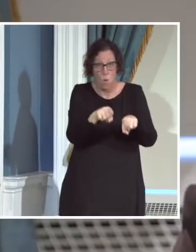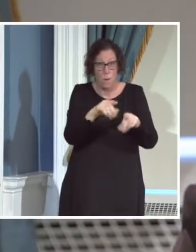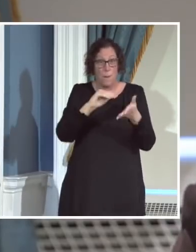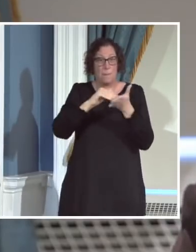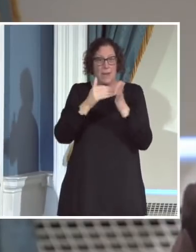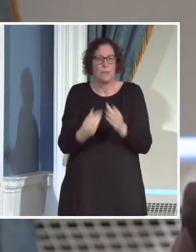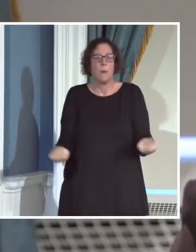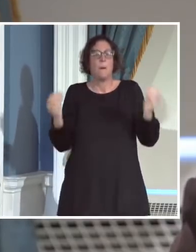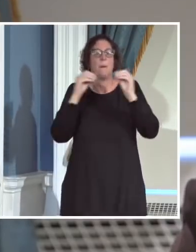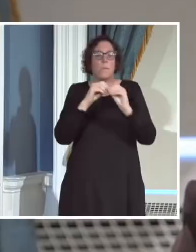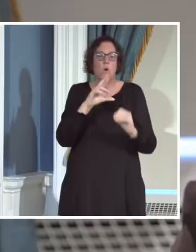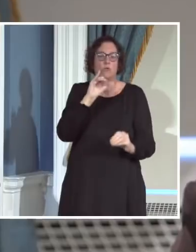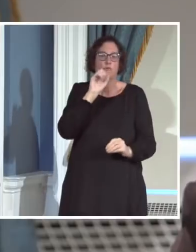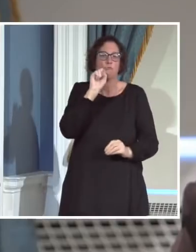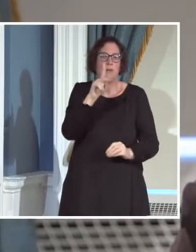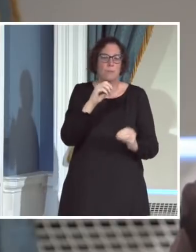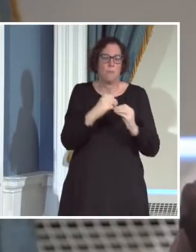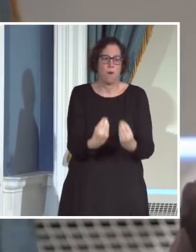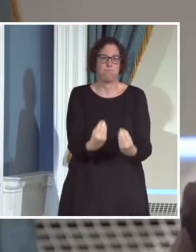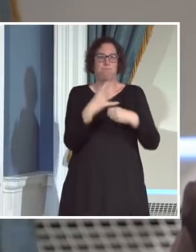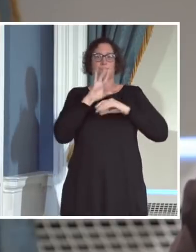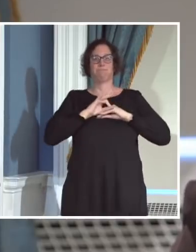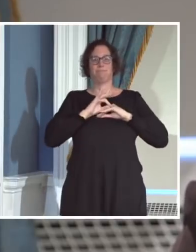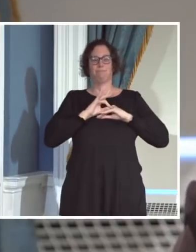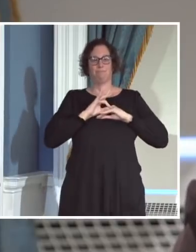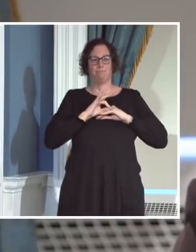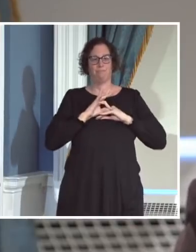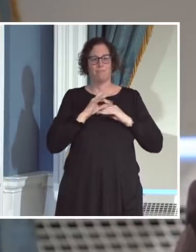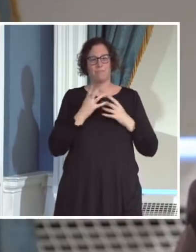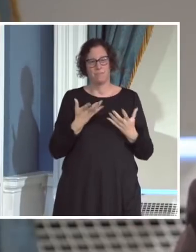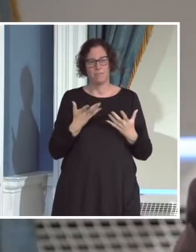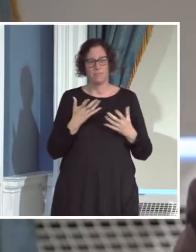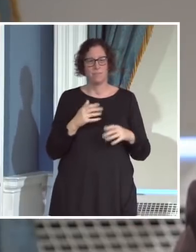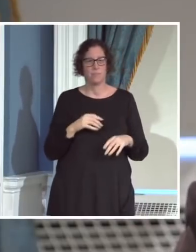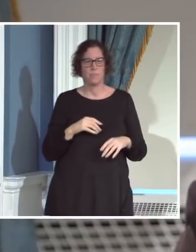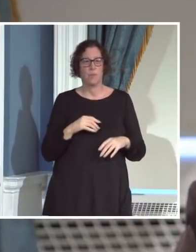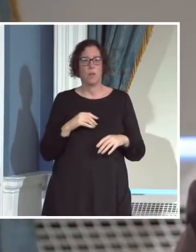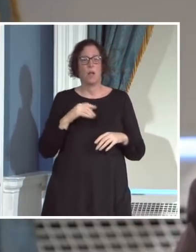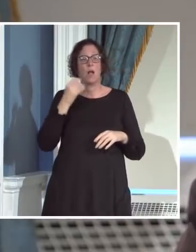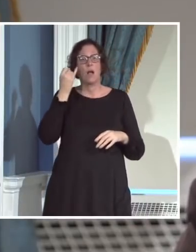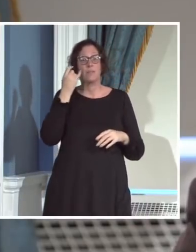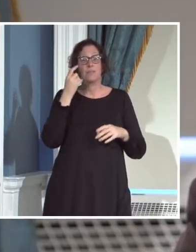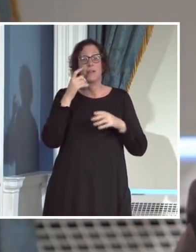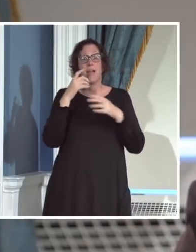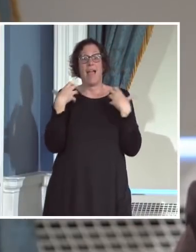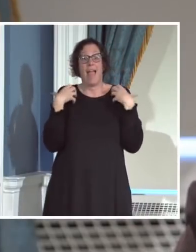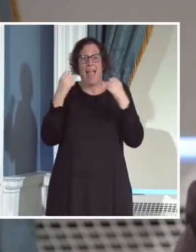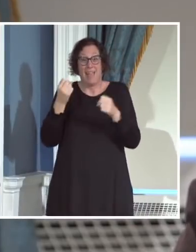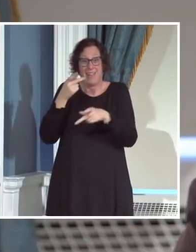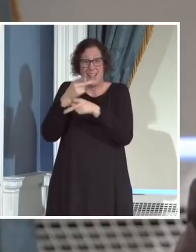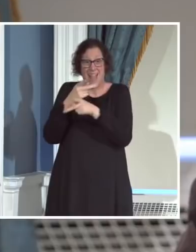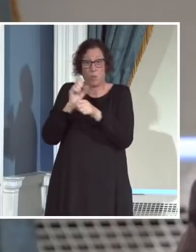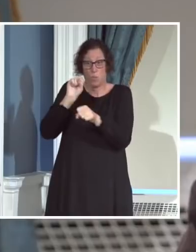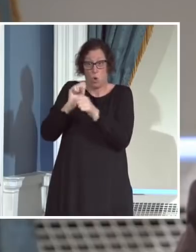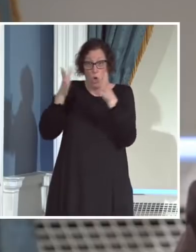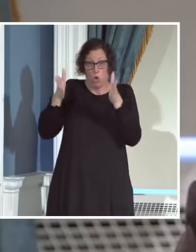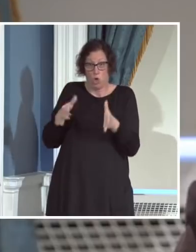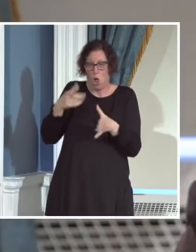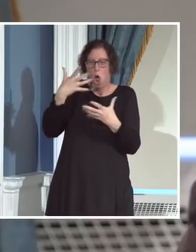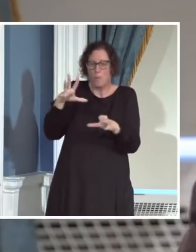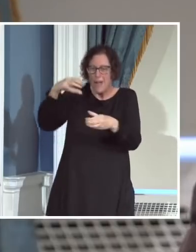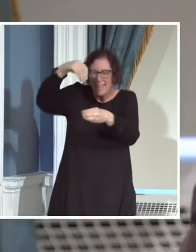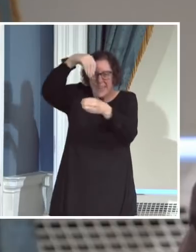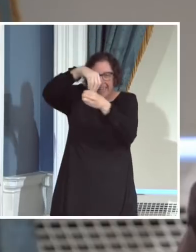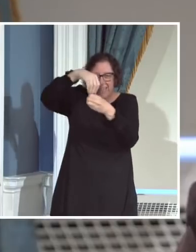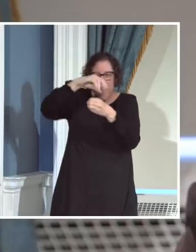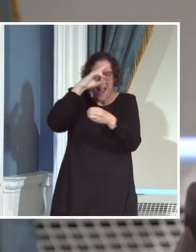our healthcare workers, they are already at the hospital, which is where the tests are being done. So it in no way results in